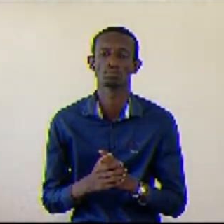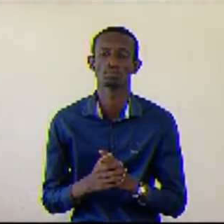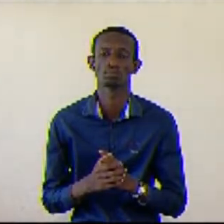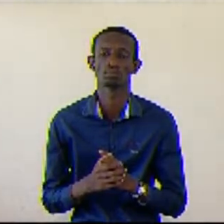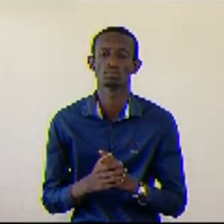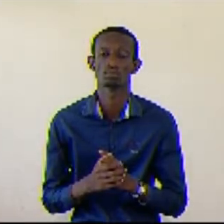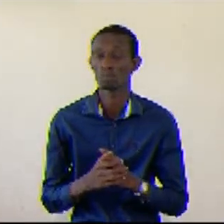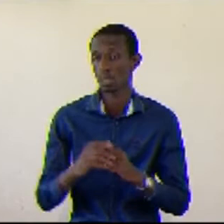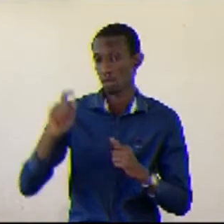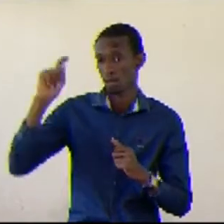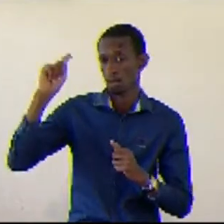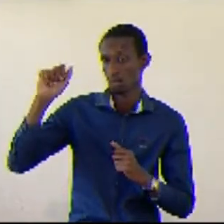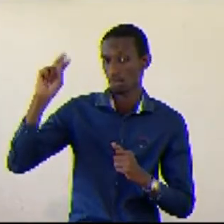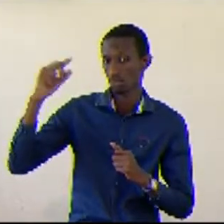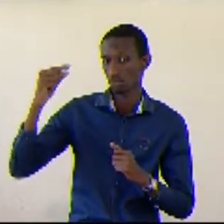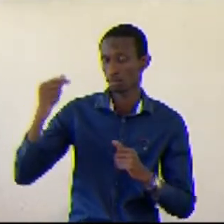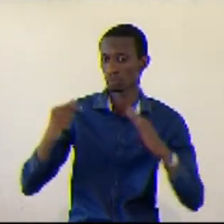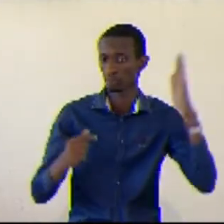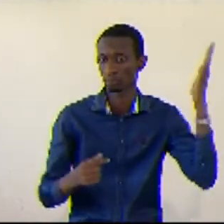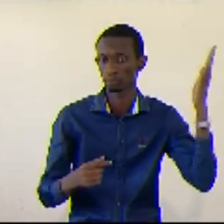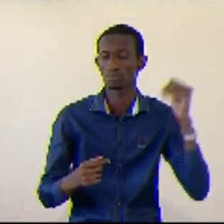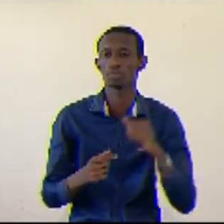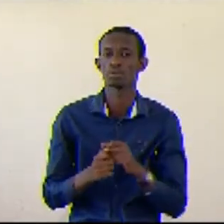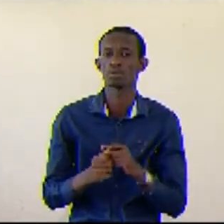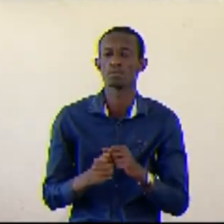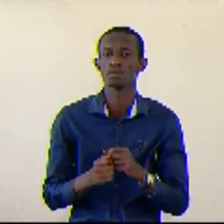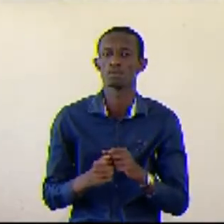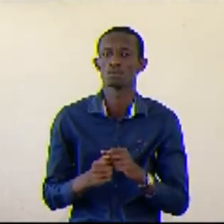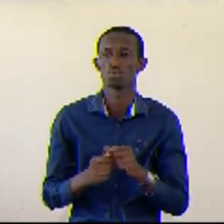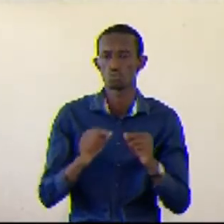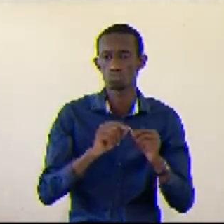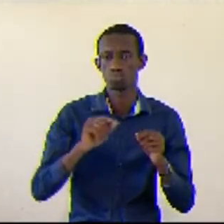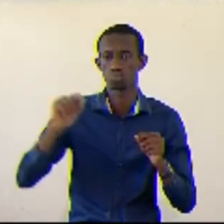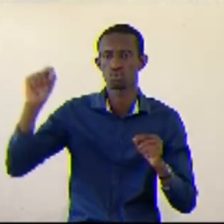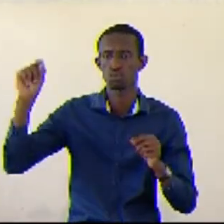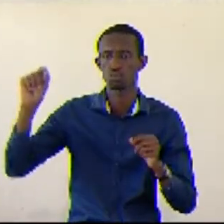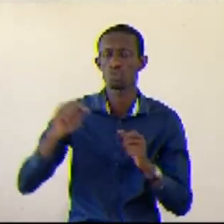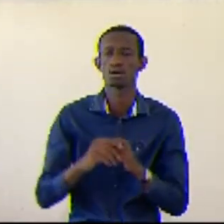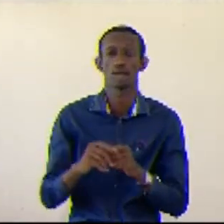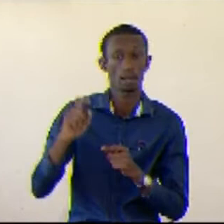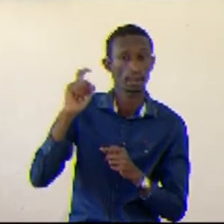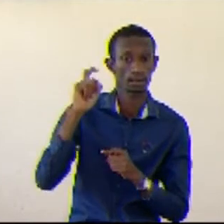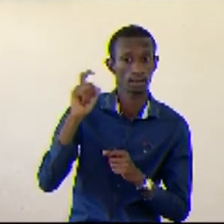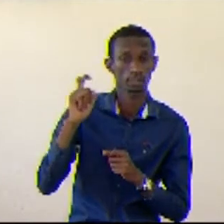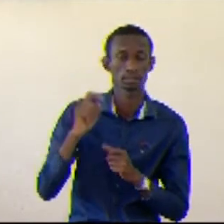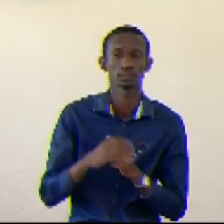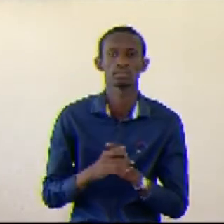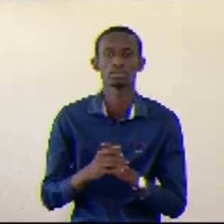And my tangent is crossing the x-axis at x2.